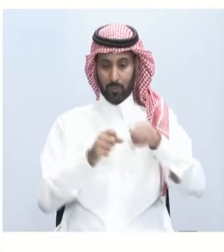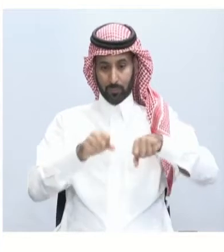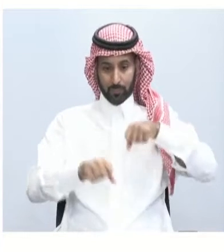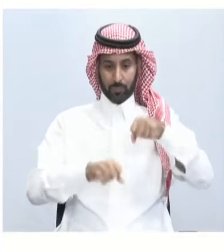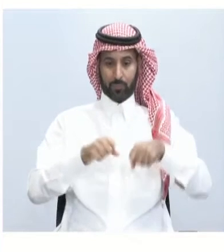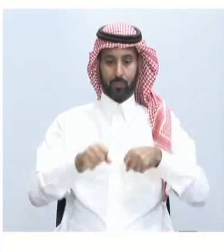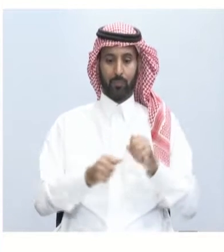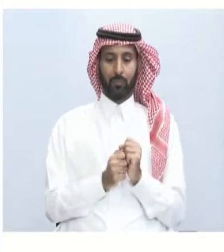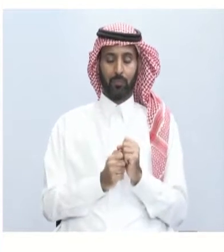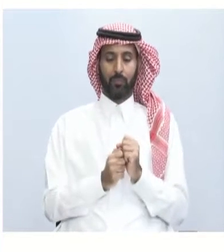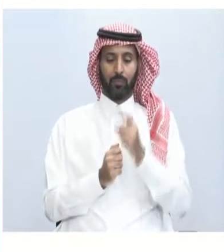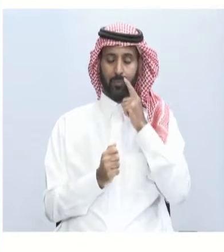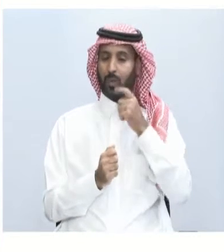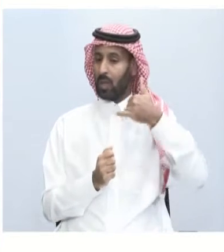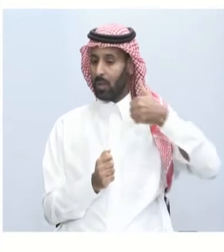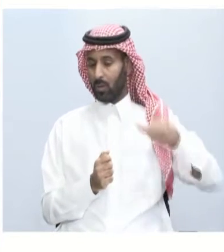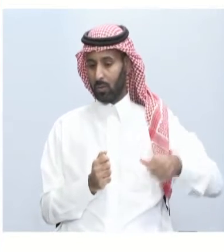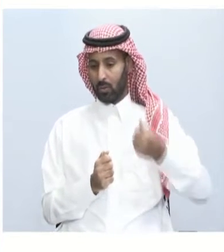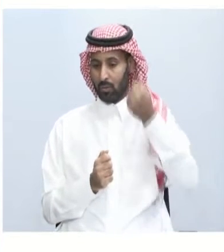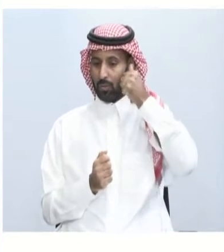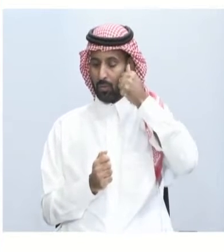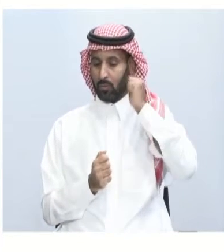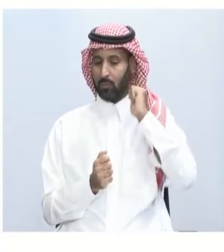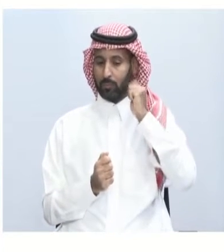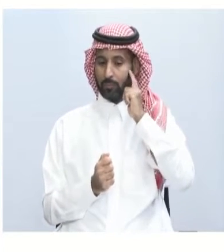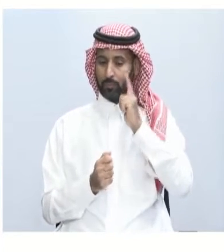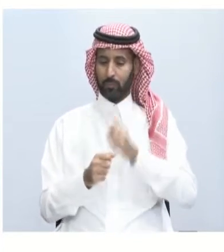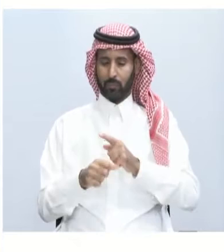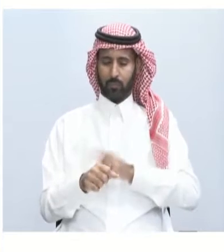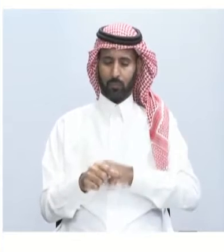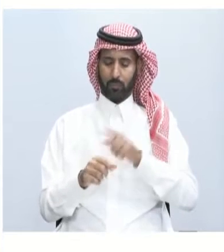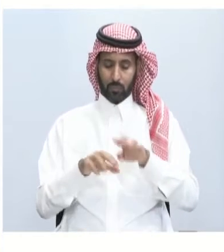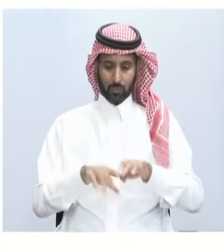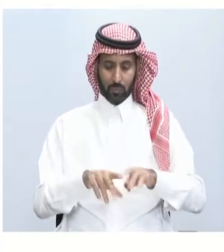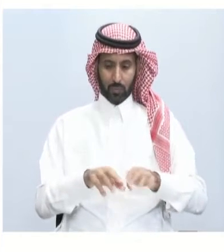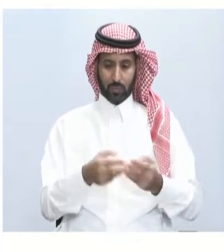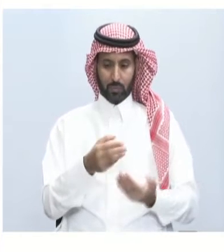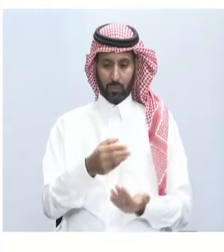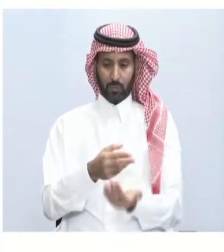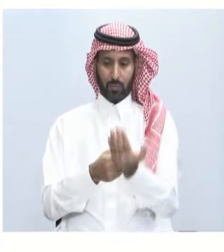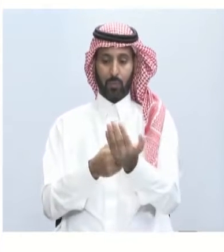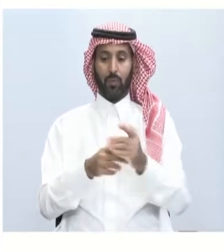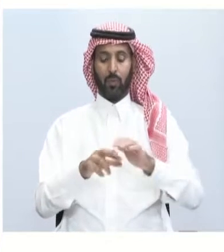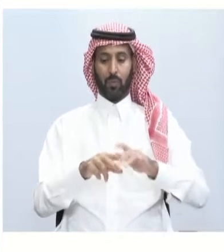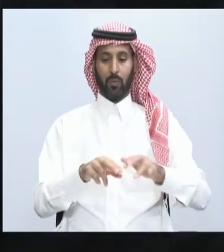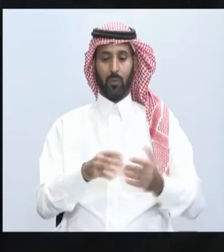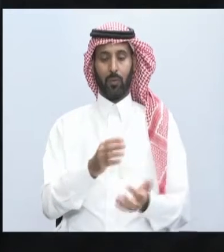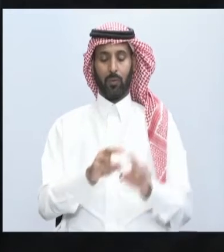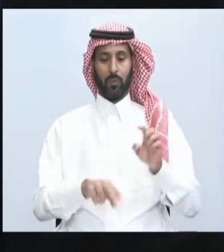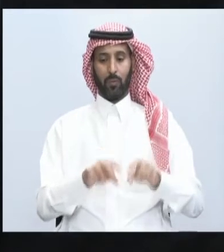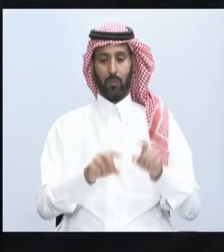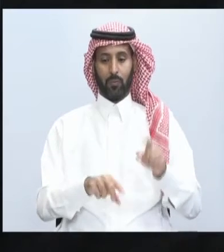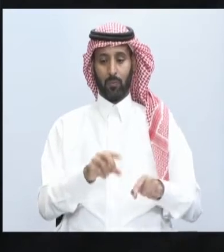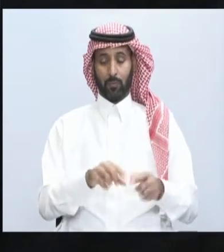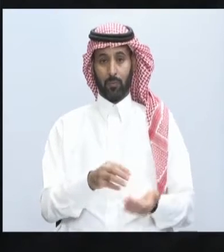bicycle, telephone, and typewriter. So, as you can see, we